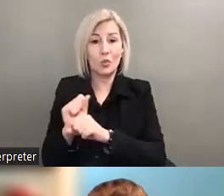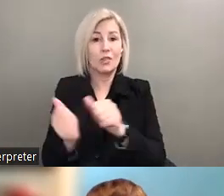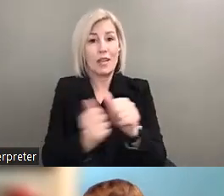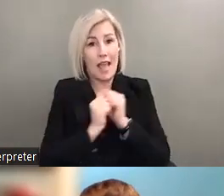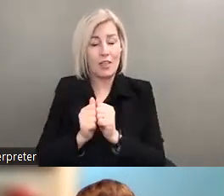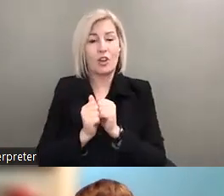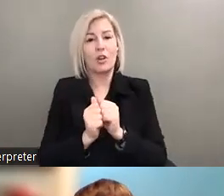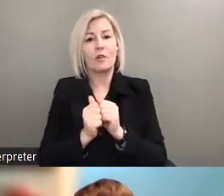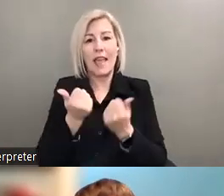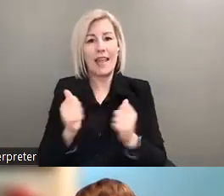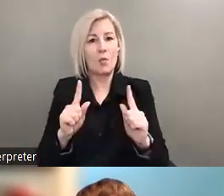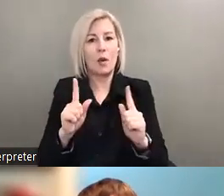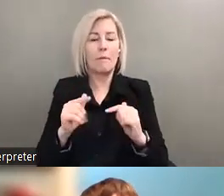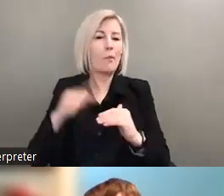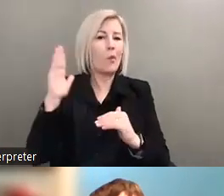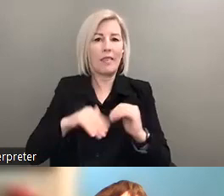greater than 6.